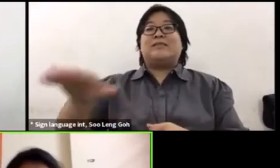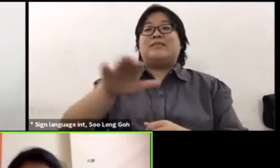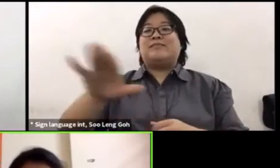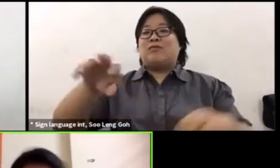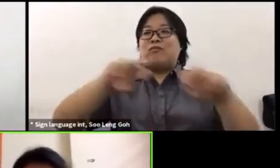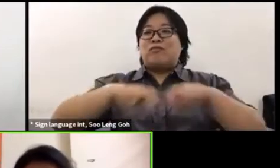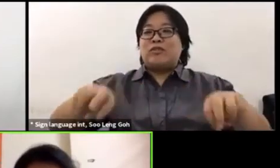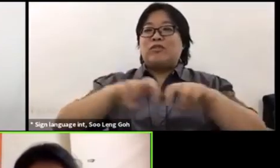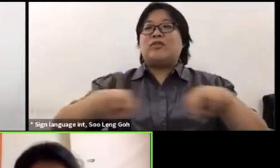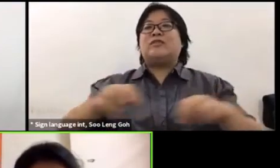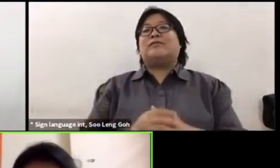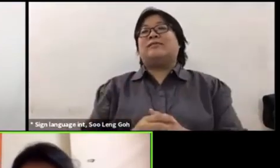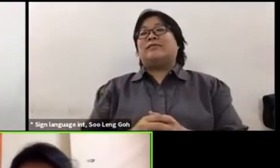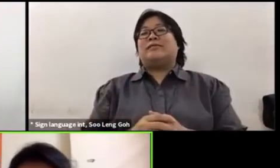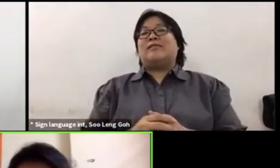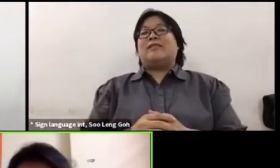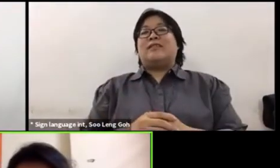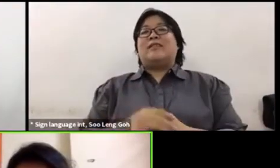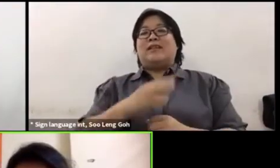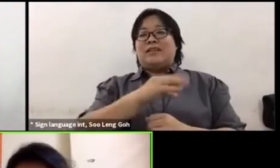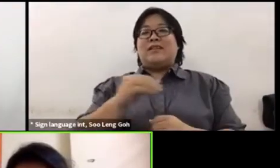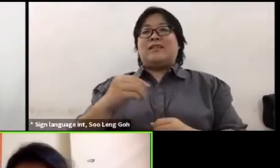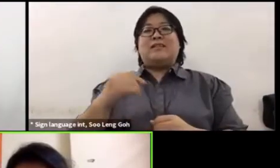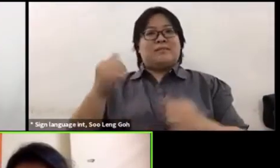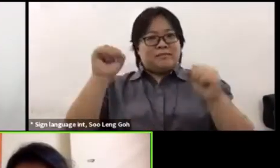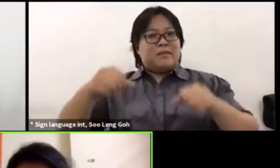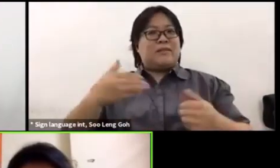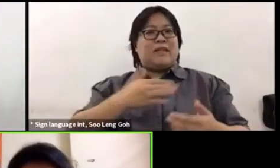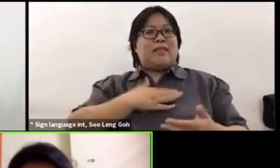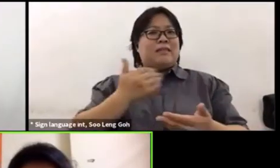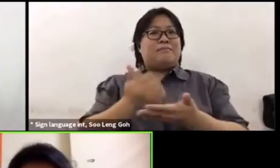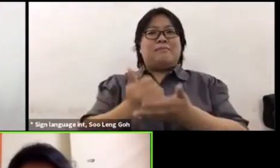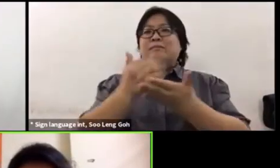And can I have my slides in the meantime?